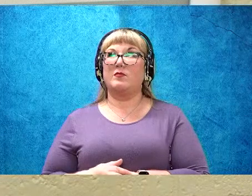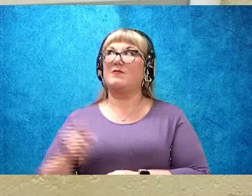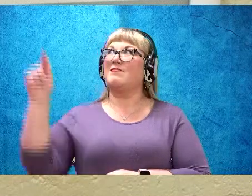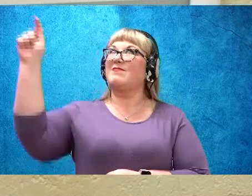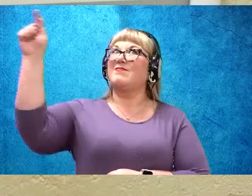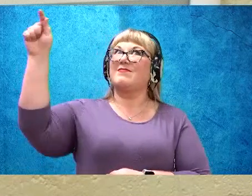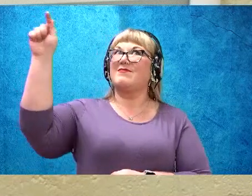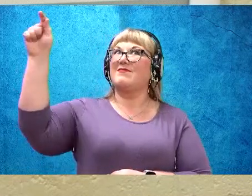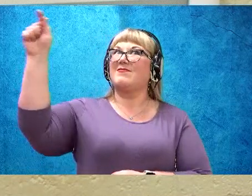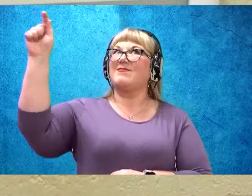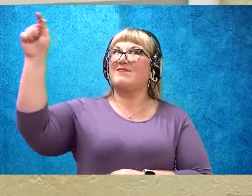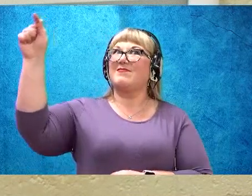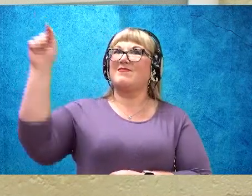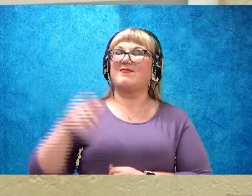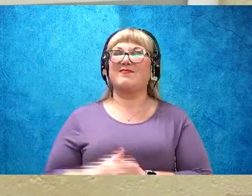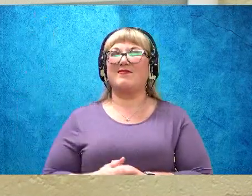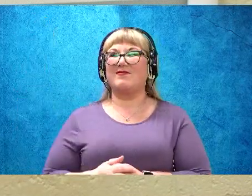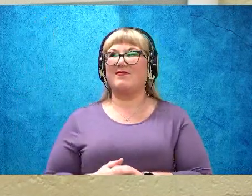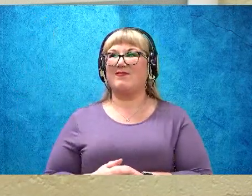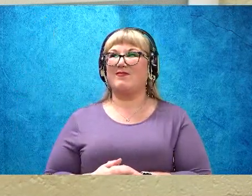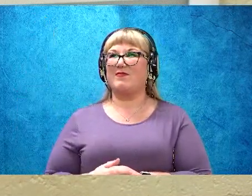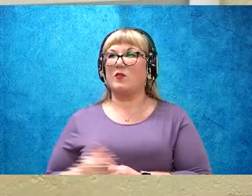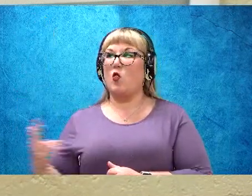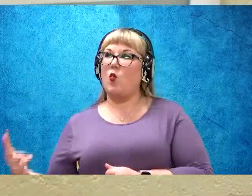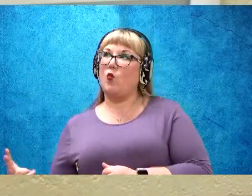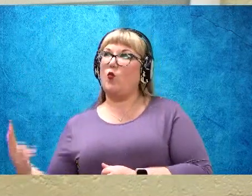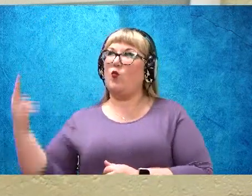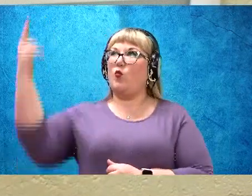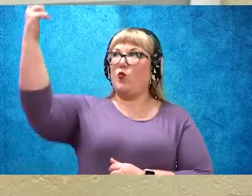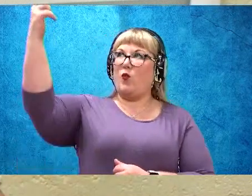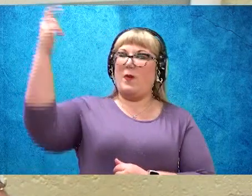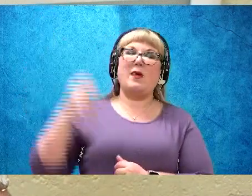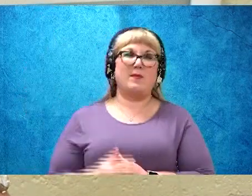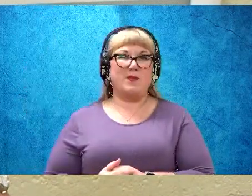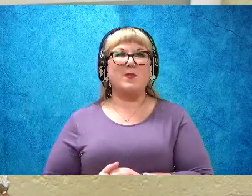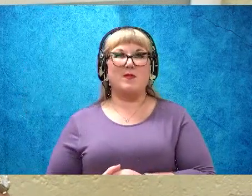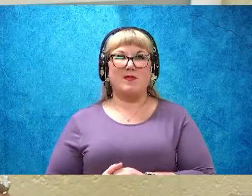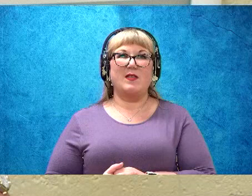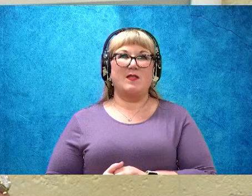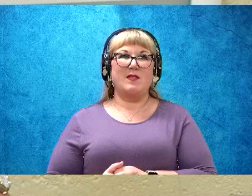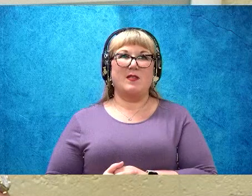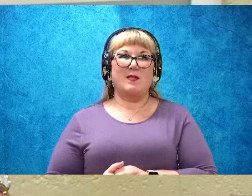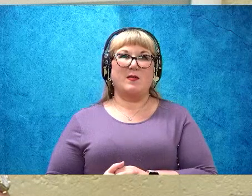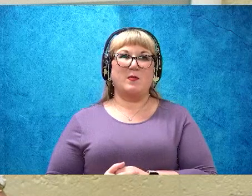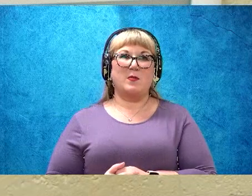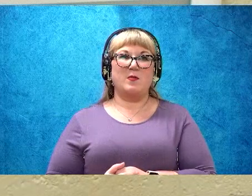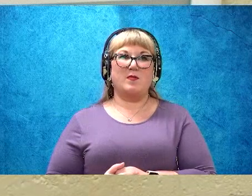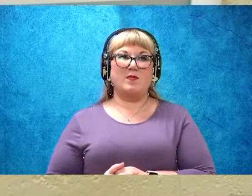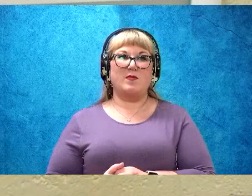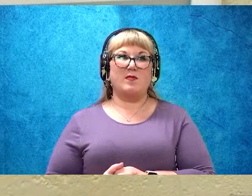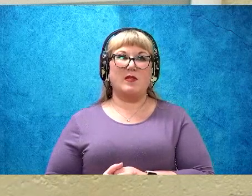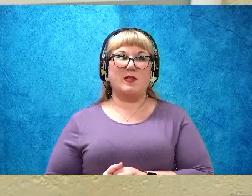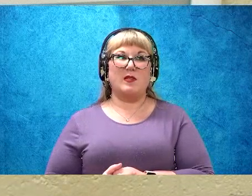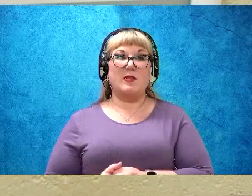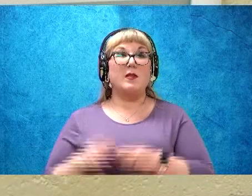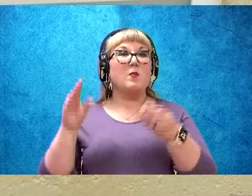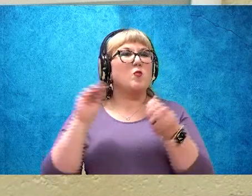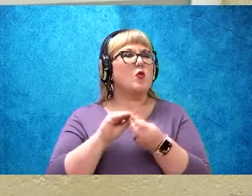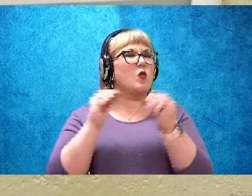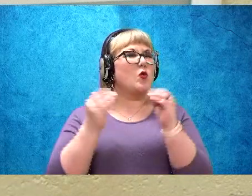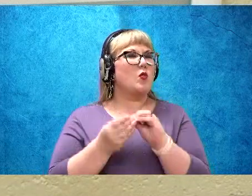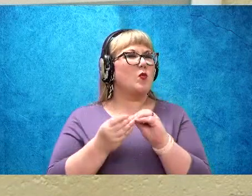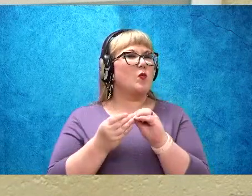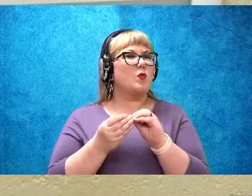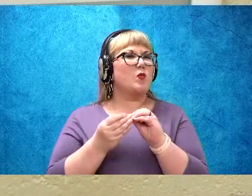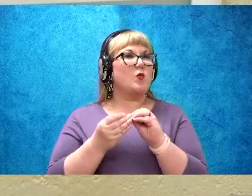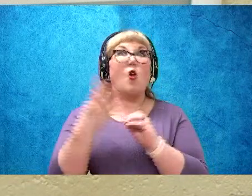That's right. Number 7 is just straight up. Very good. How about